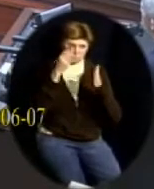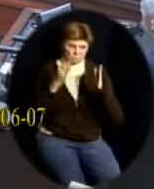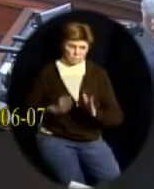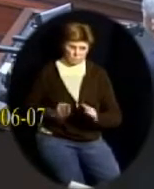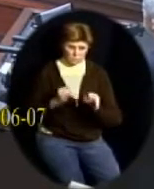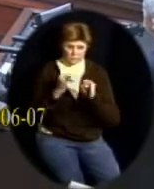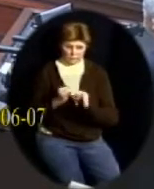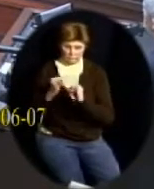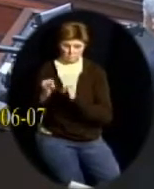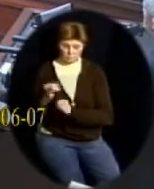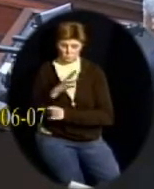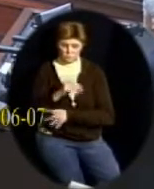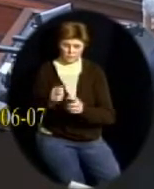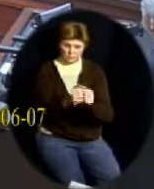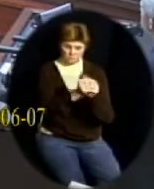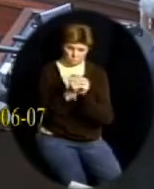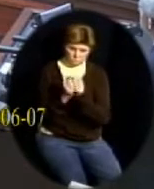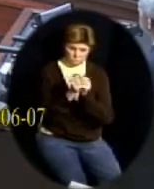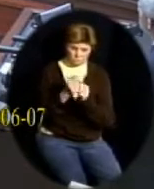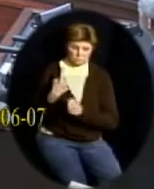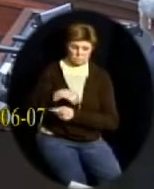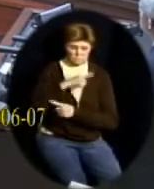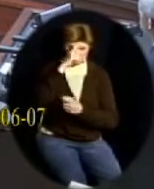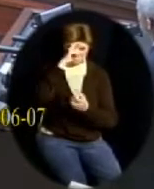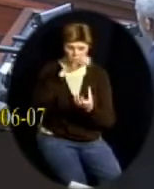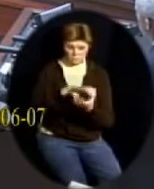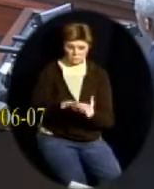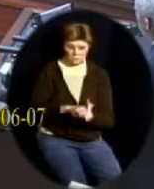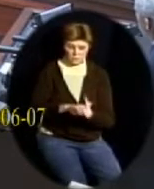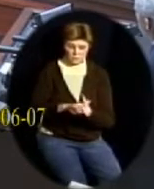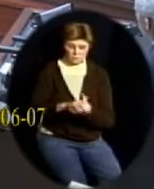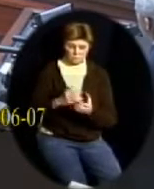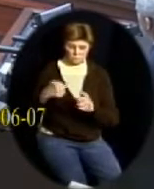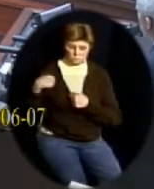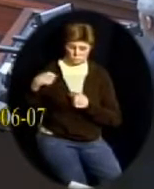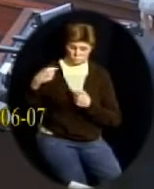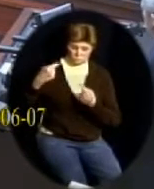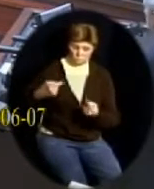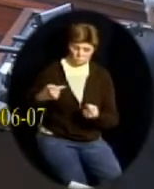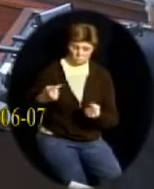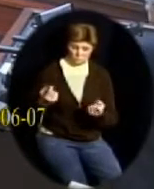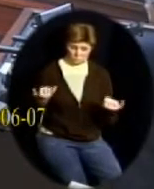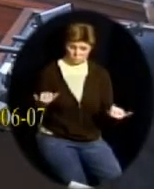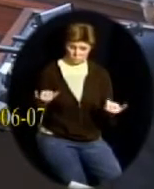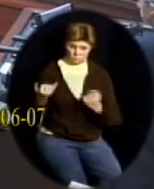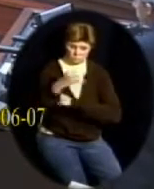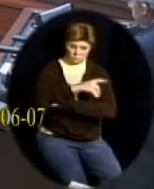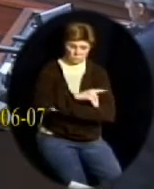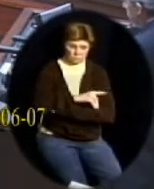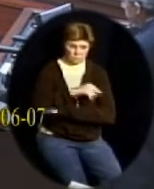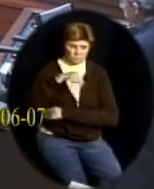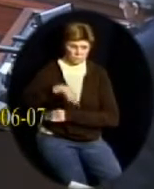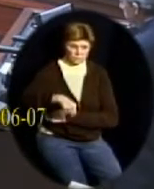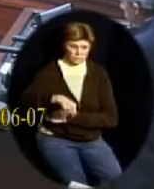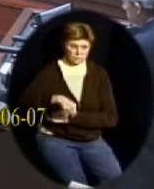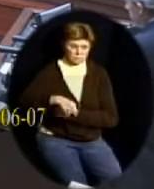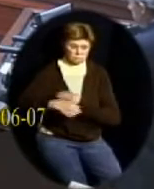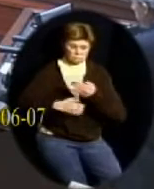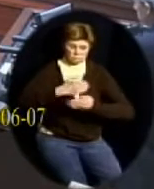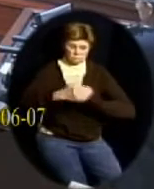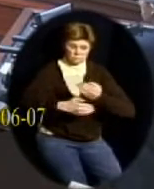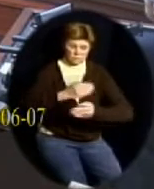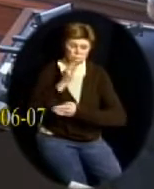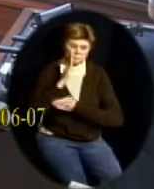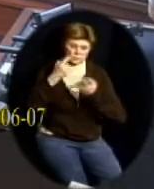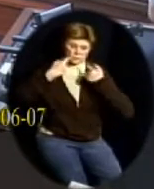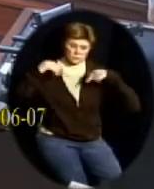believe that the budgeting process to date is going to address our goals. One of the